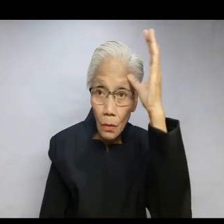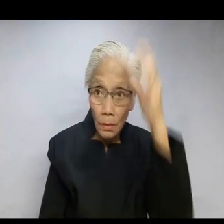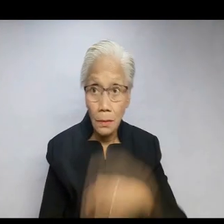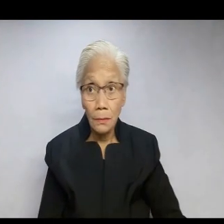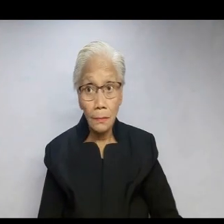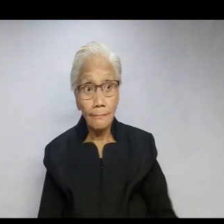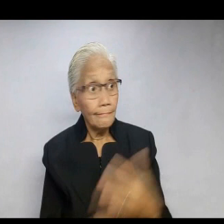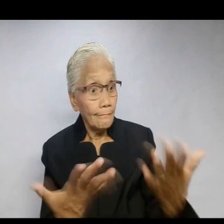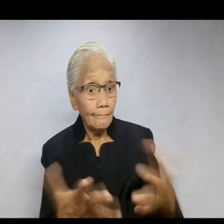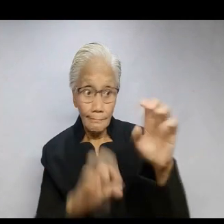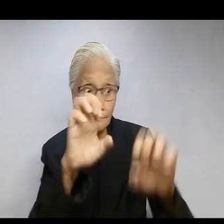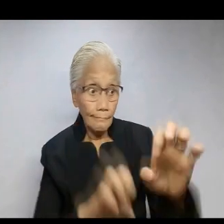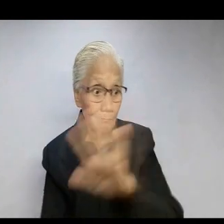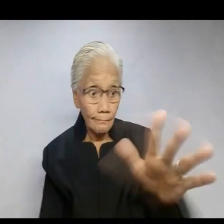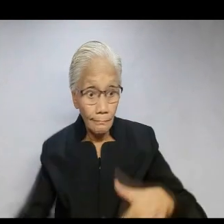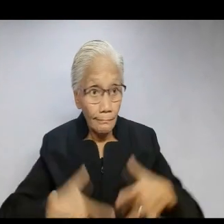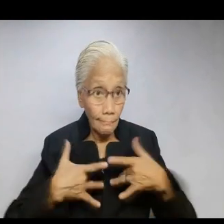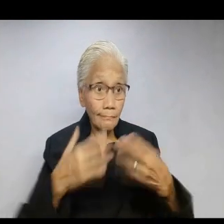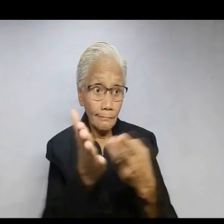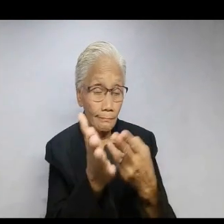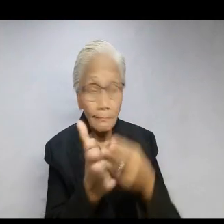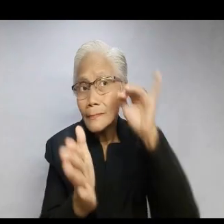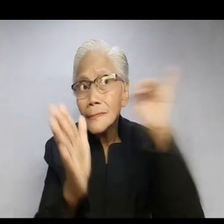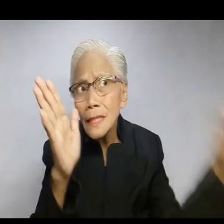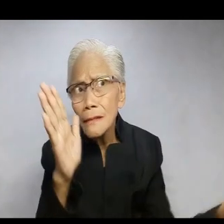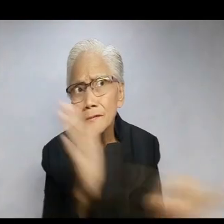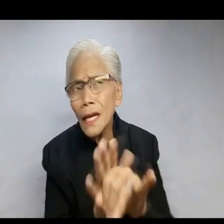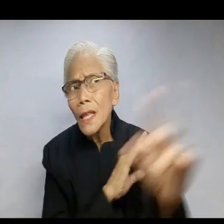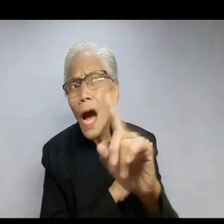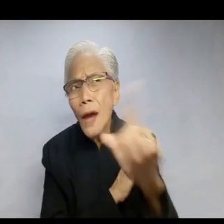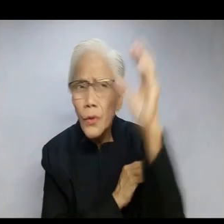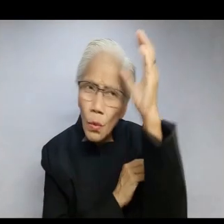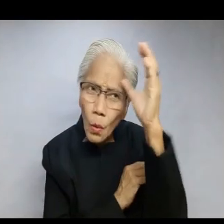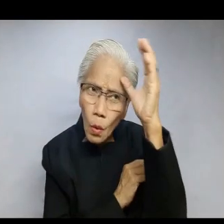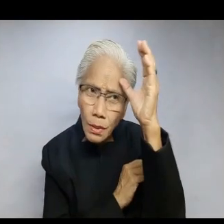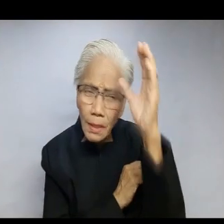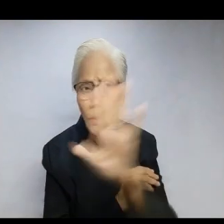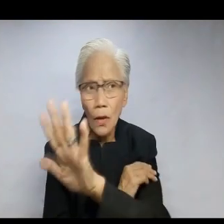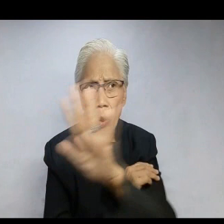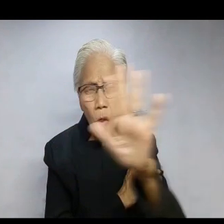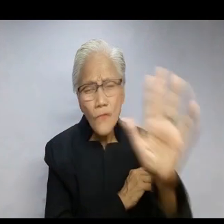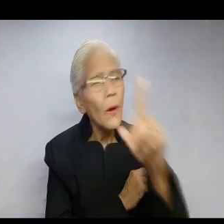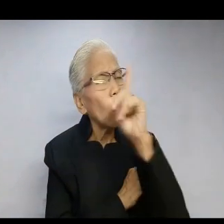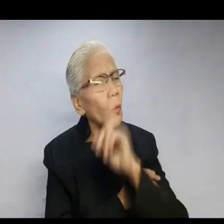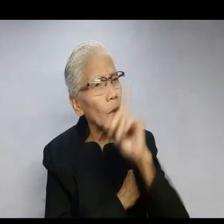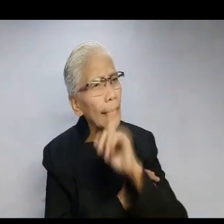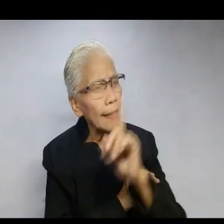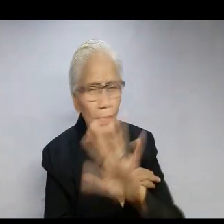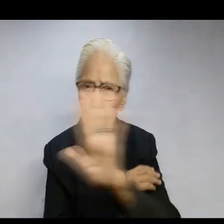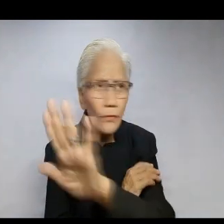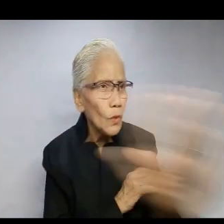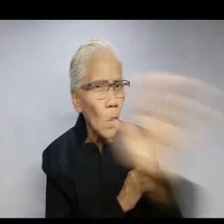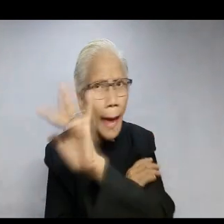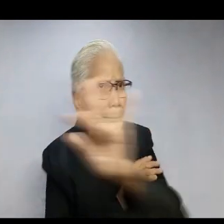the causes. Evaluate your life honestly. Identify what the causes are